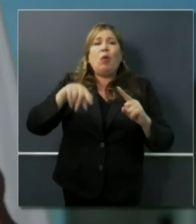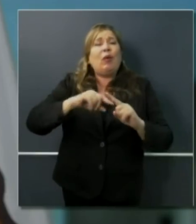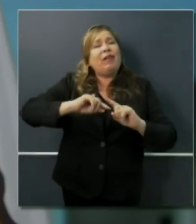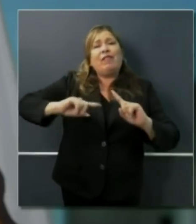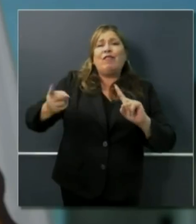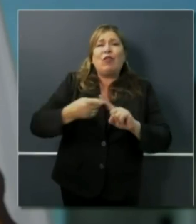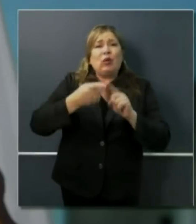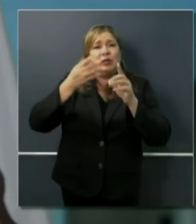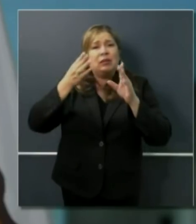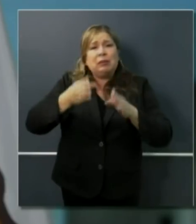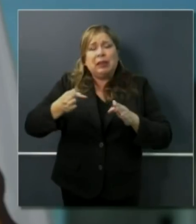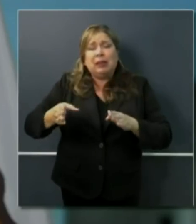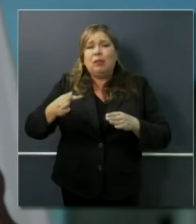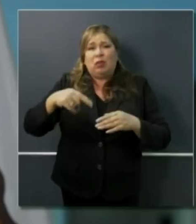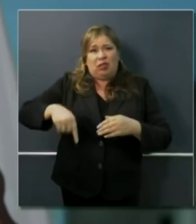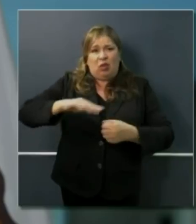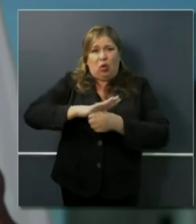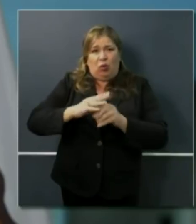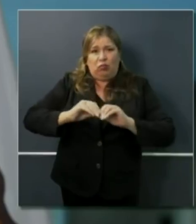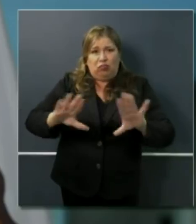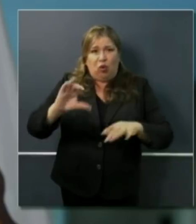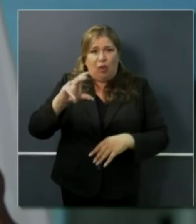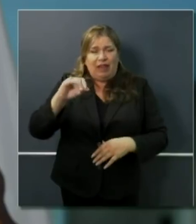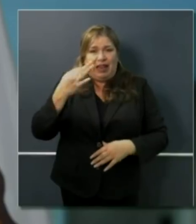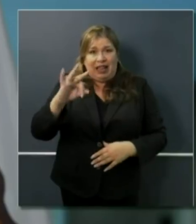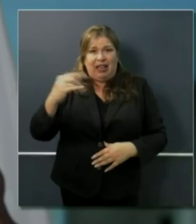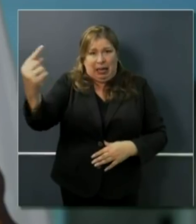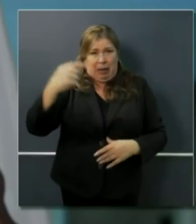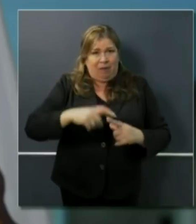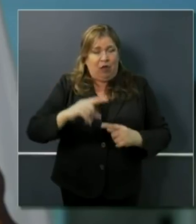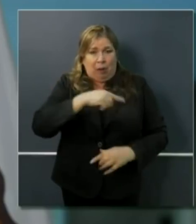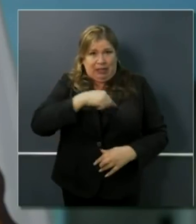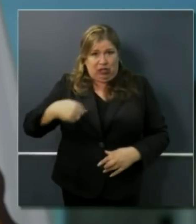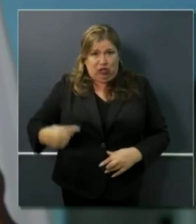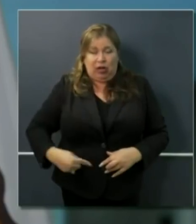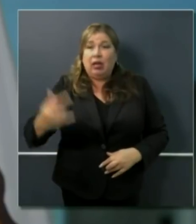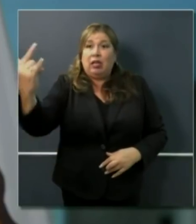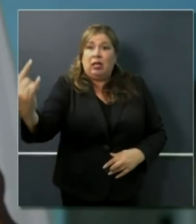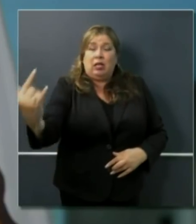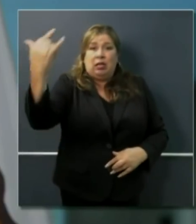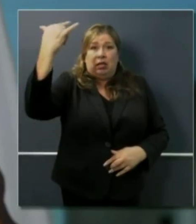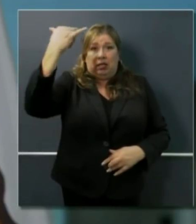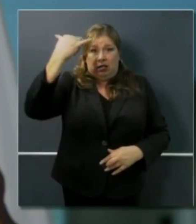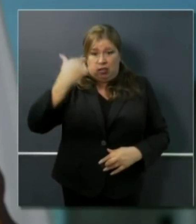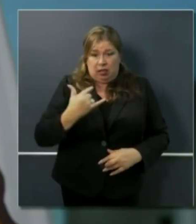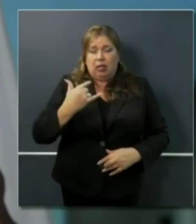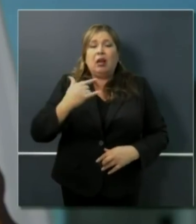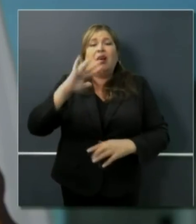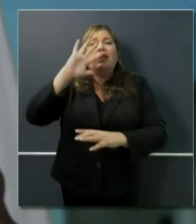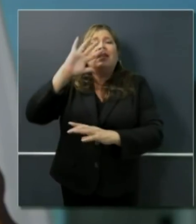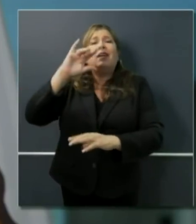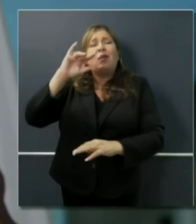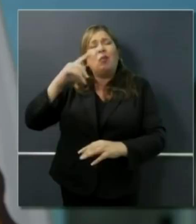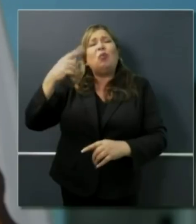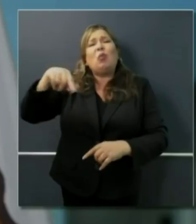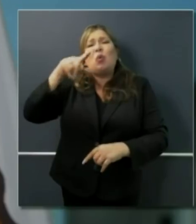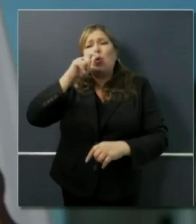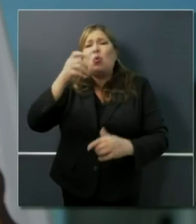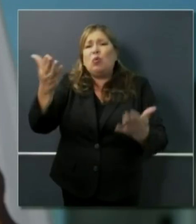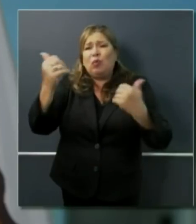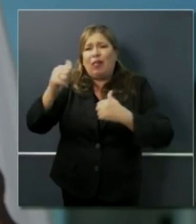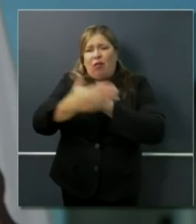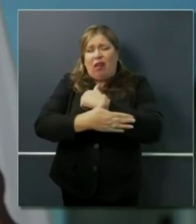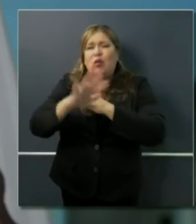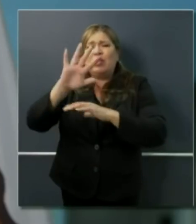were tracked appropriately and knowingly were tracked when they came in off commercial flights, not just those repatriated